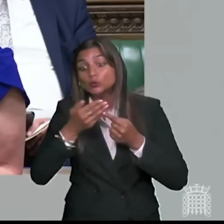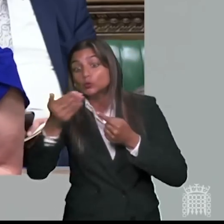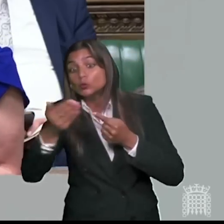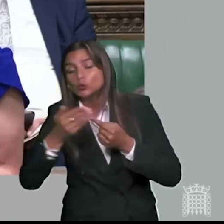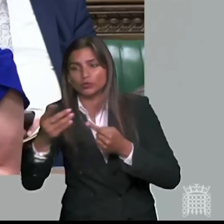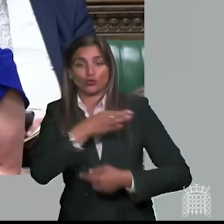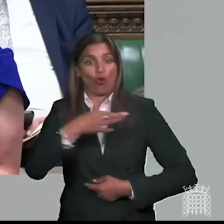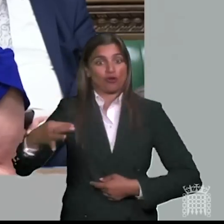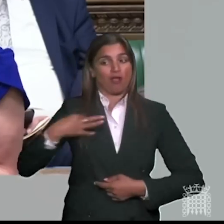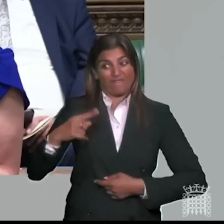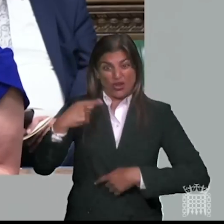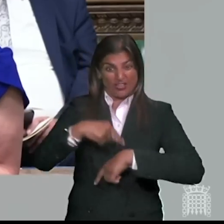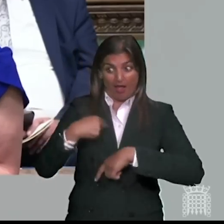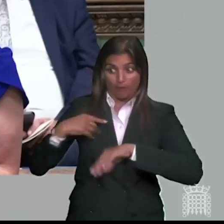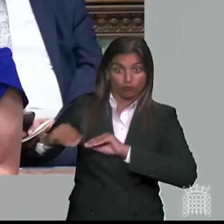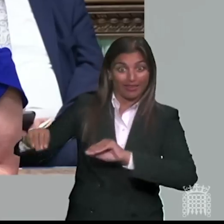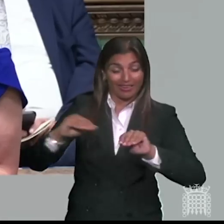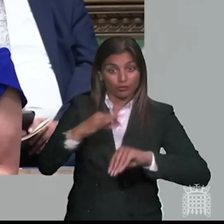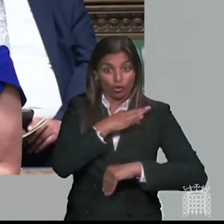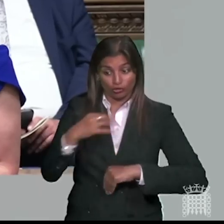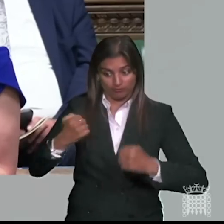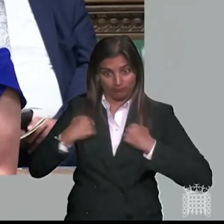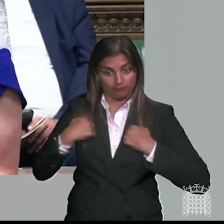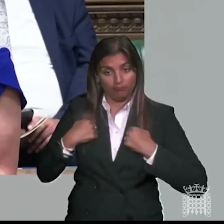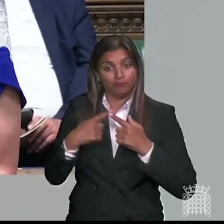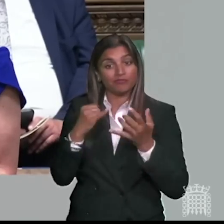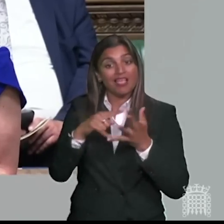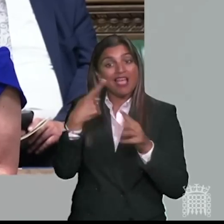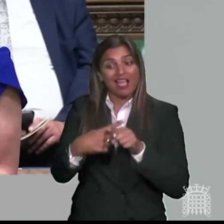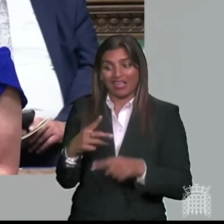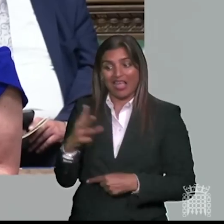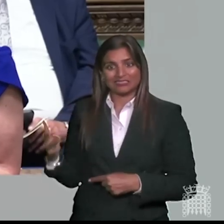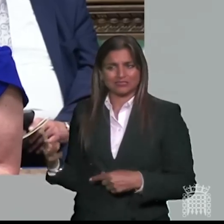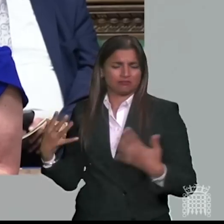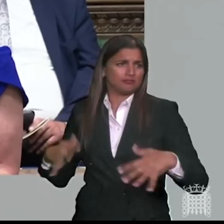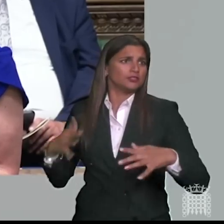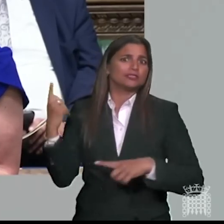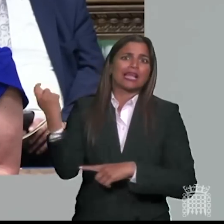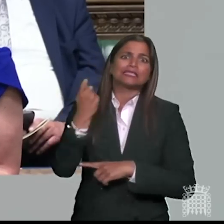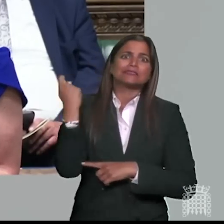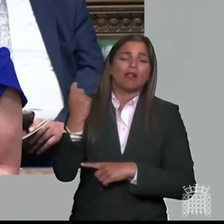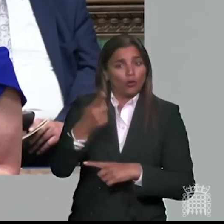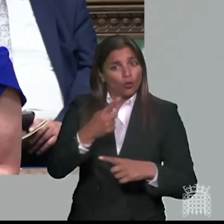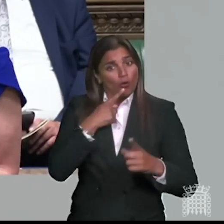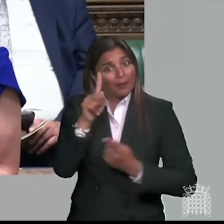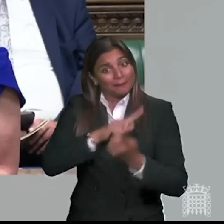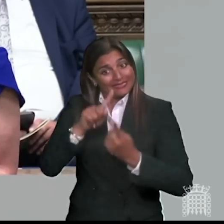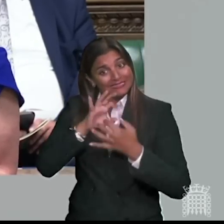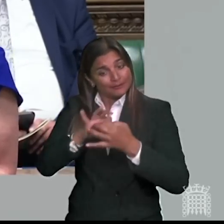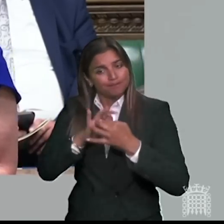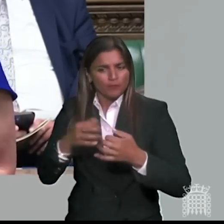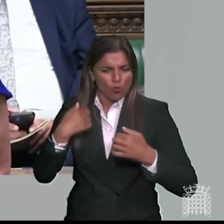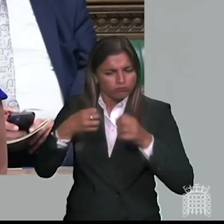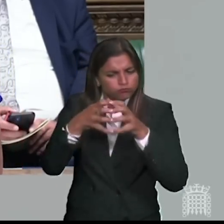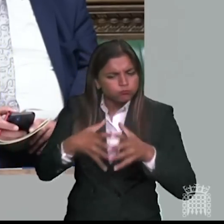It's the first time we've ever trained doctors in Essex. It's been hugely successful. Will he meet with me to discuss doubling the